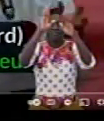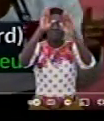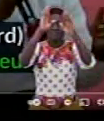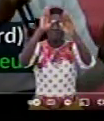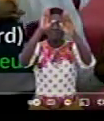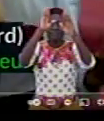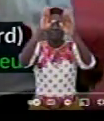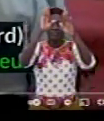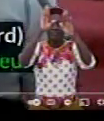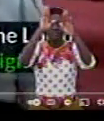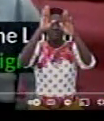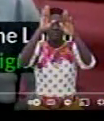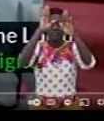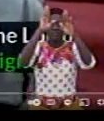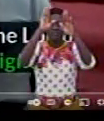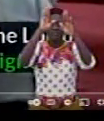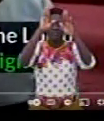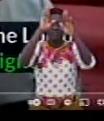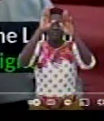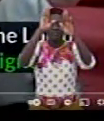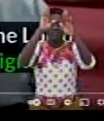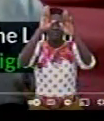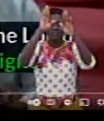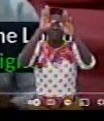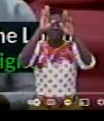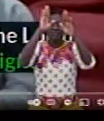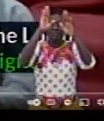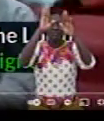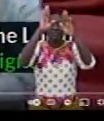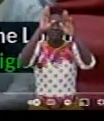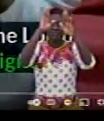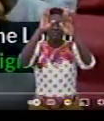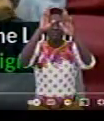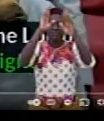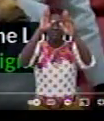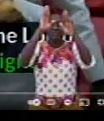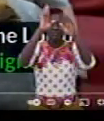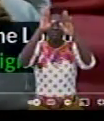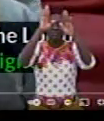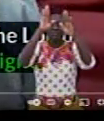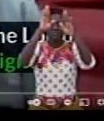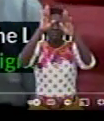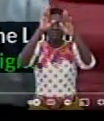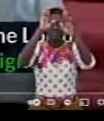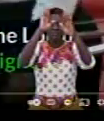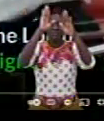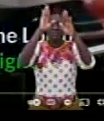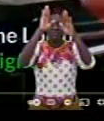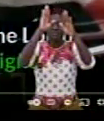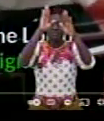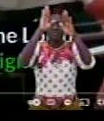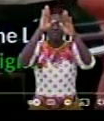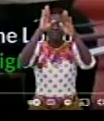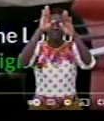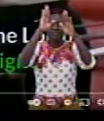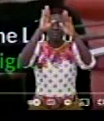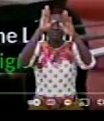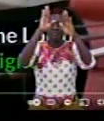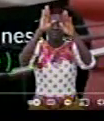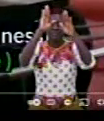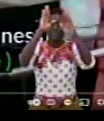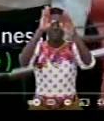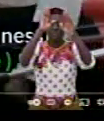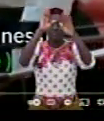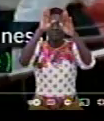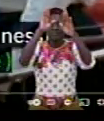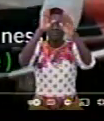Oh, come, let's praise the Lord. Come, let's praise the Lord. Let's praise the Lord.